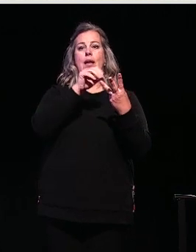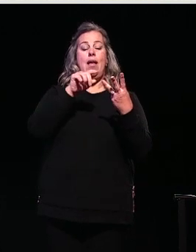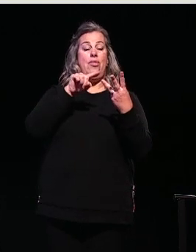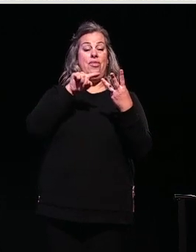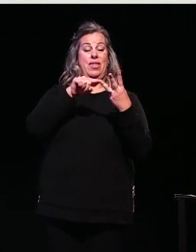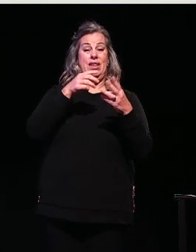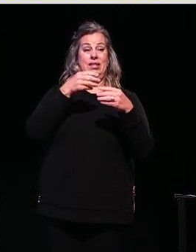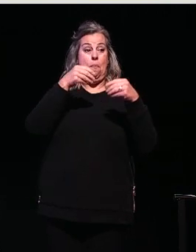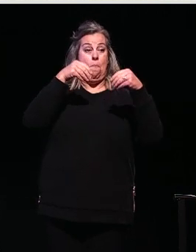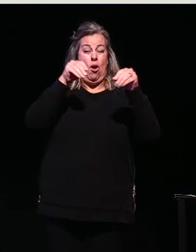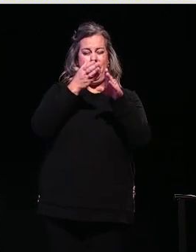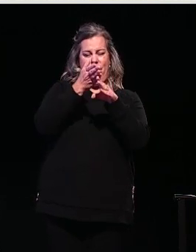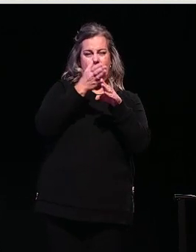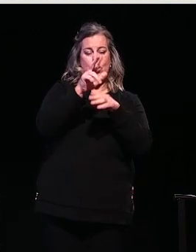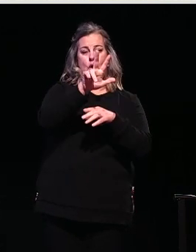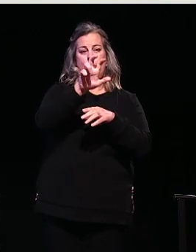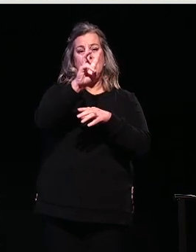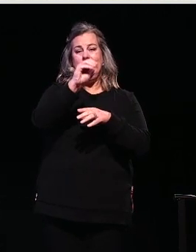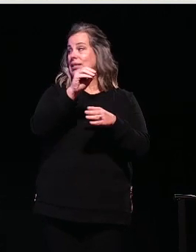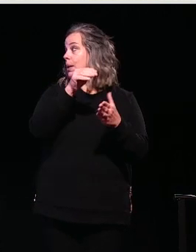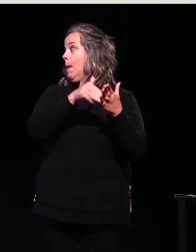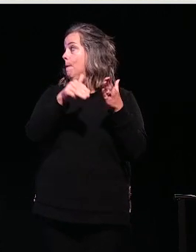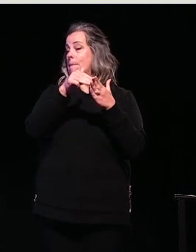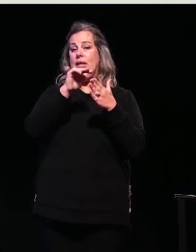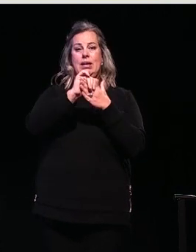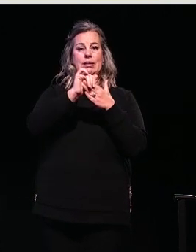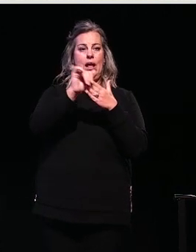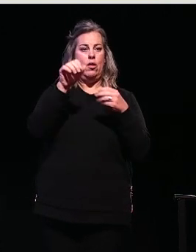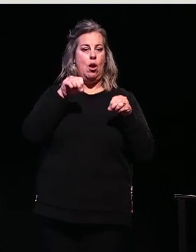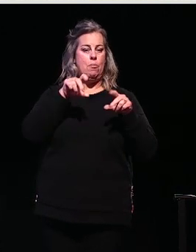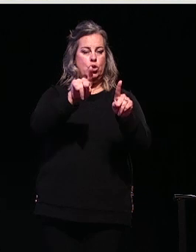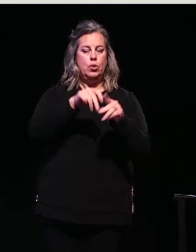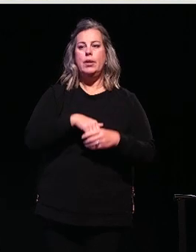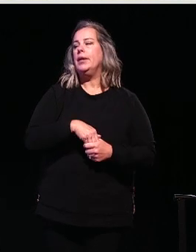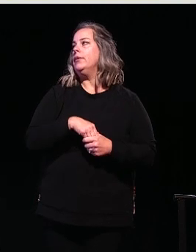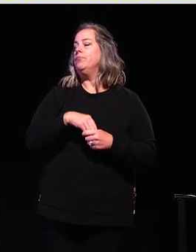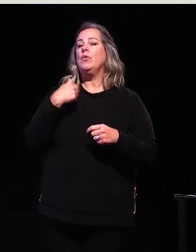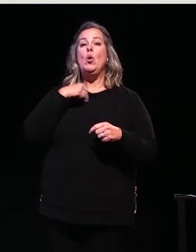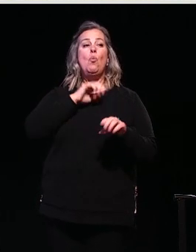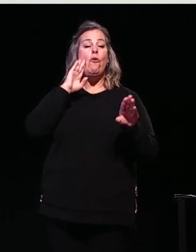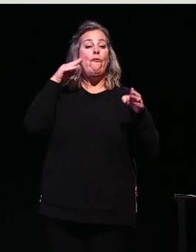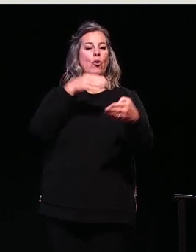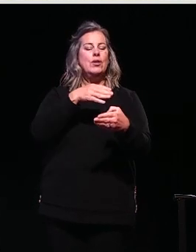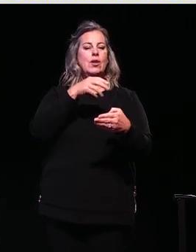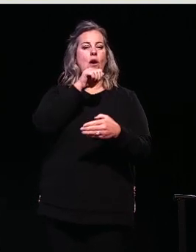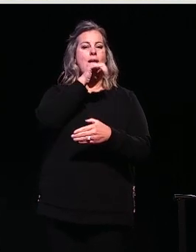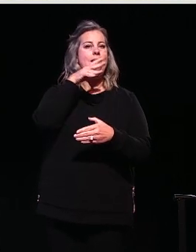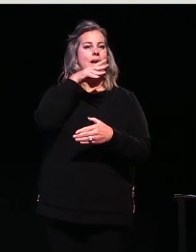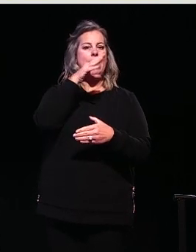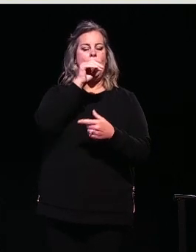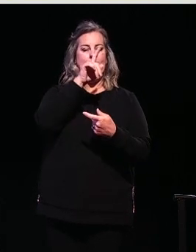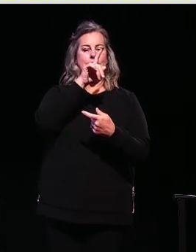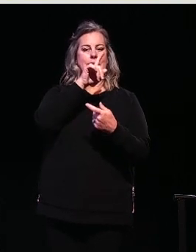billion opportunity. We're specifically focused in agriculture and specialty crops. So there's 22 million